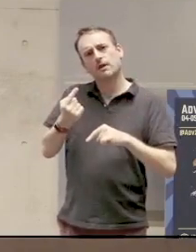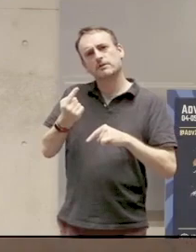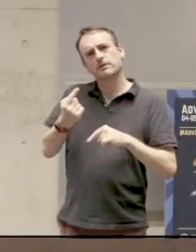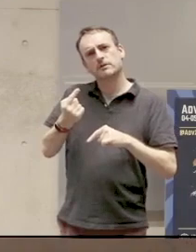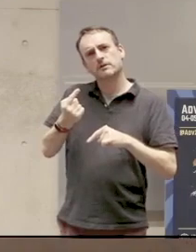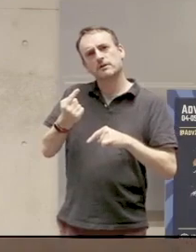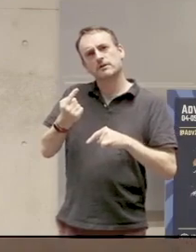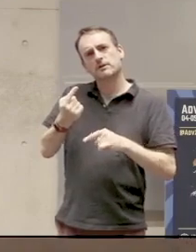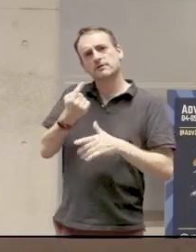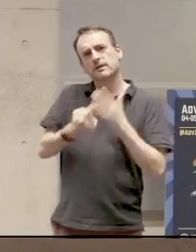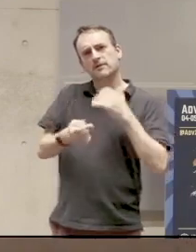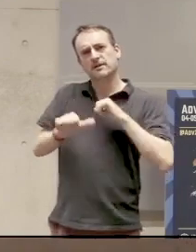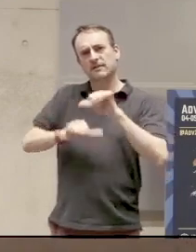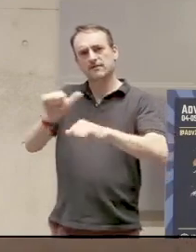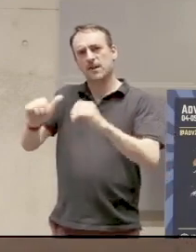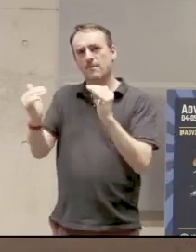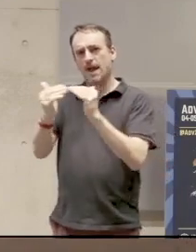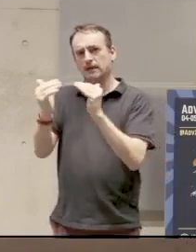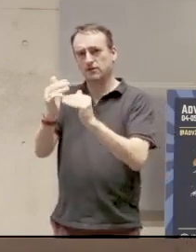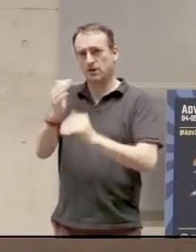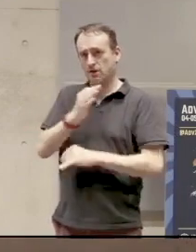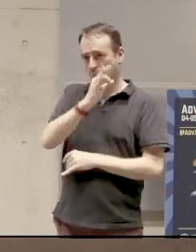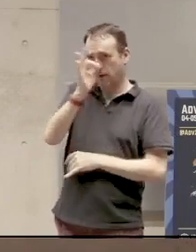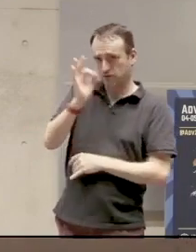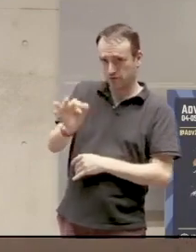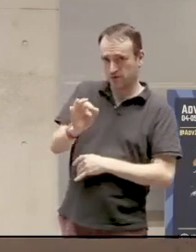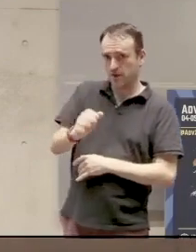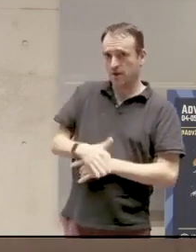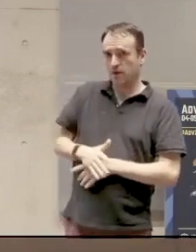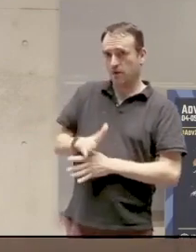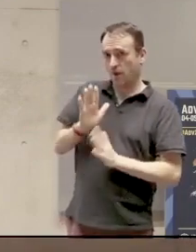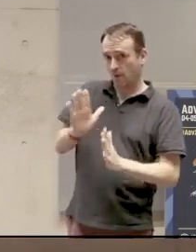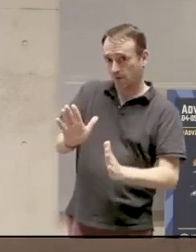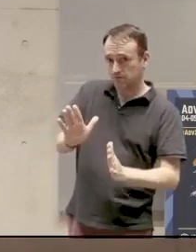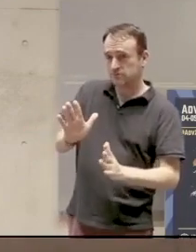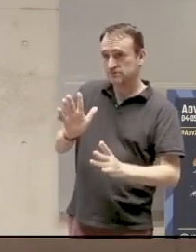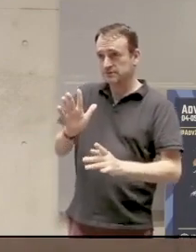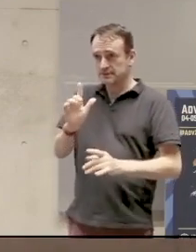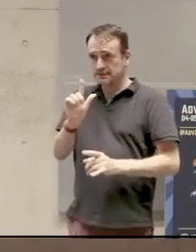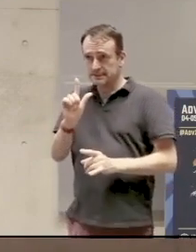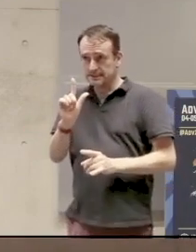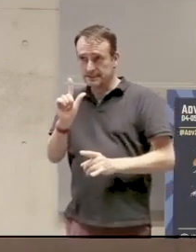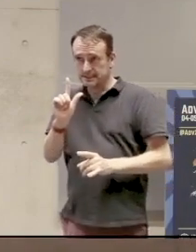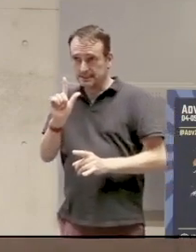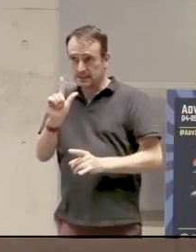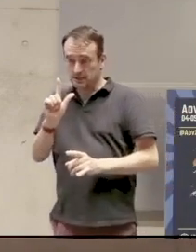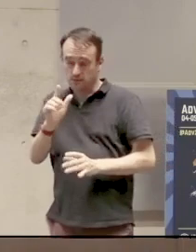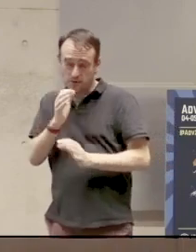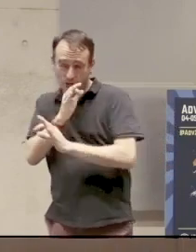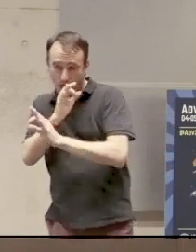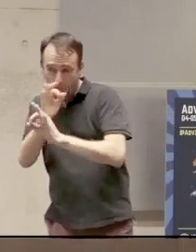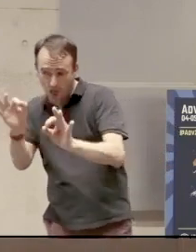desperately looking forward to particularly Richard Cobbett's answer, although I would be slightly interested in nodding off to the rest of you.